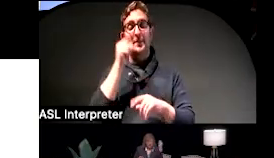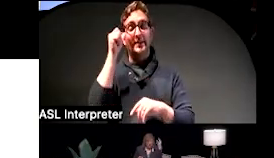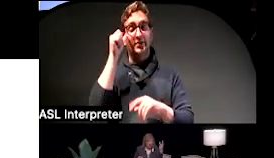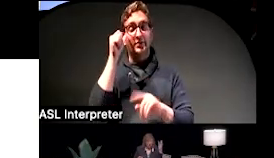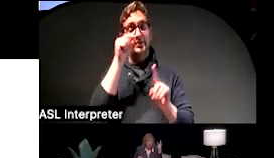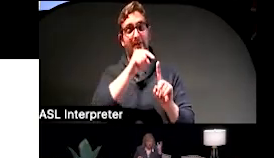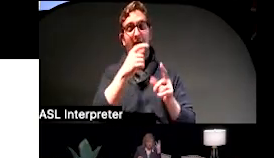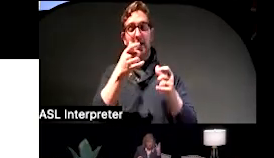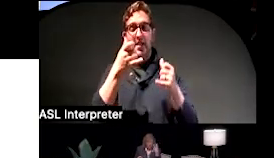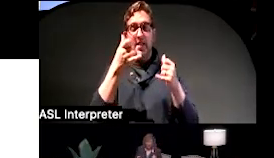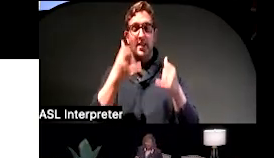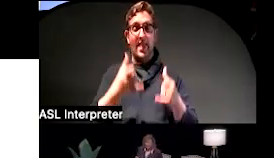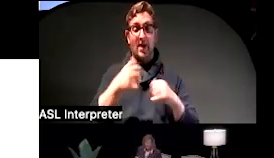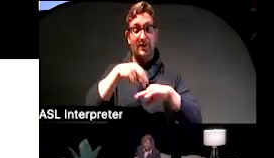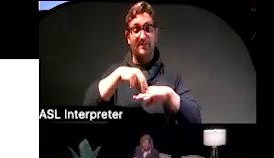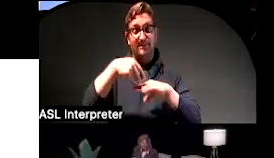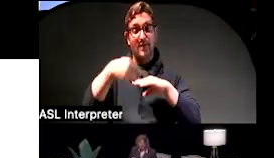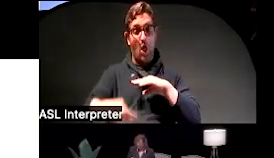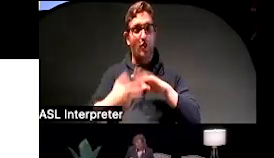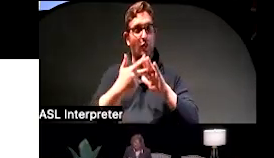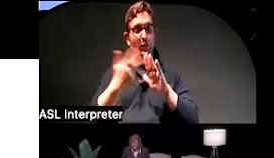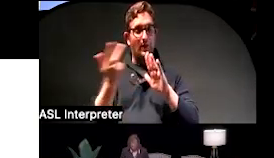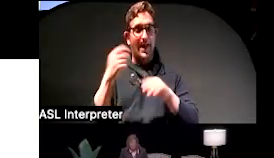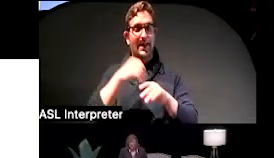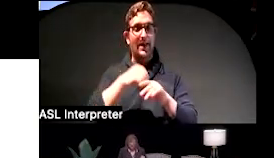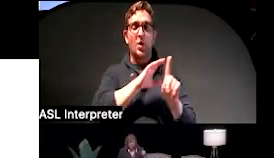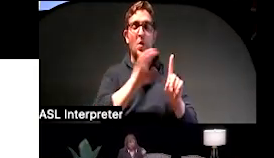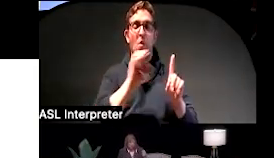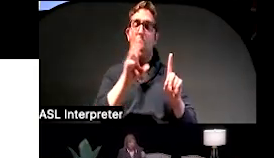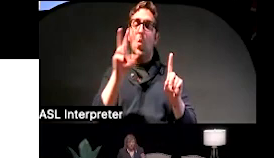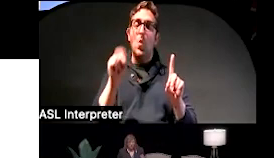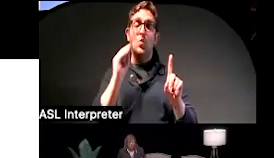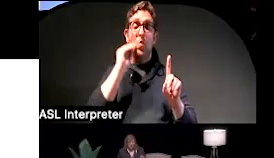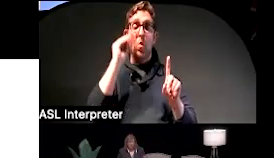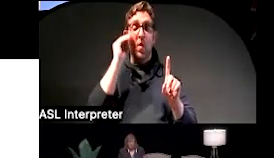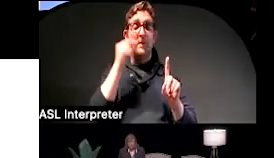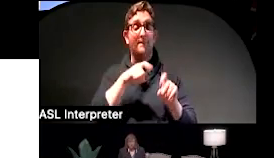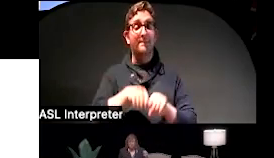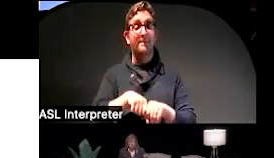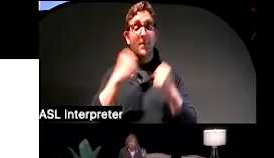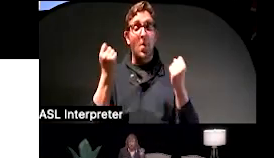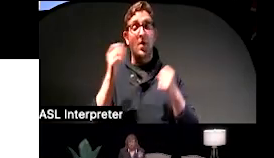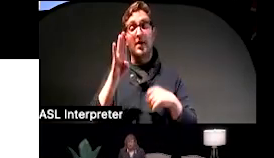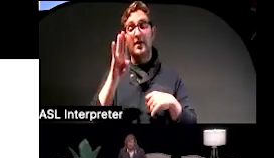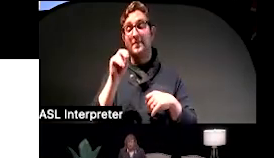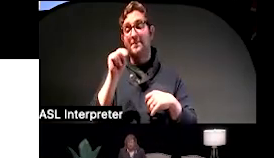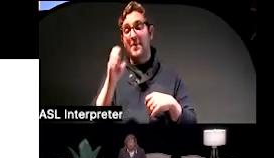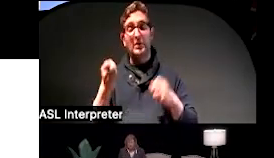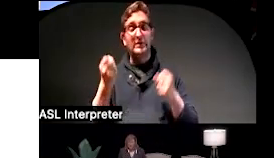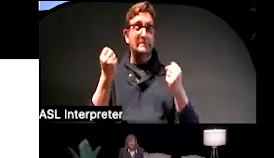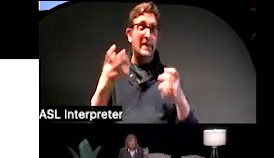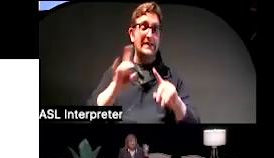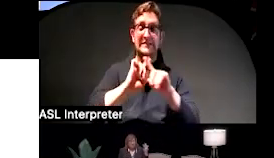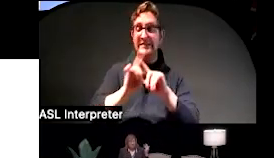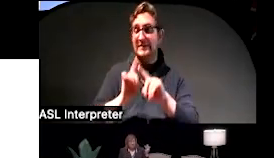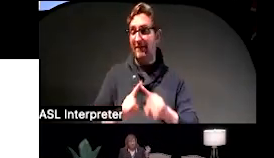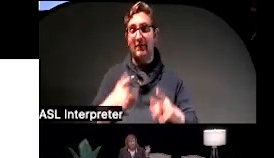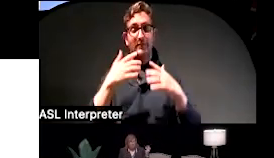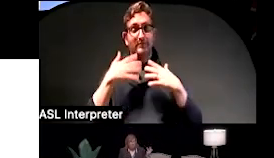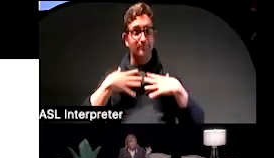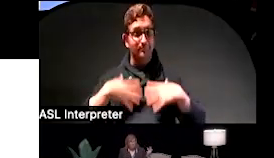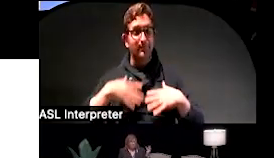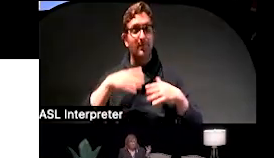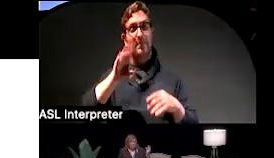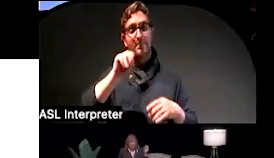has now fallen 3 times in her own home, and she's broken bones in many different places.